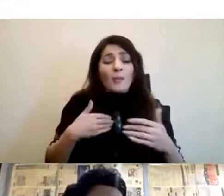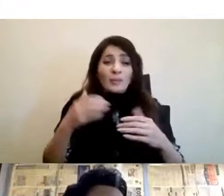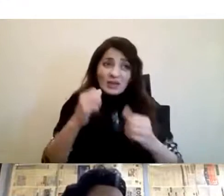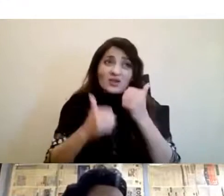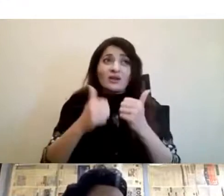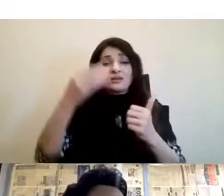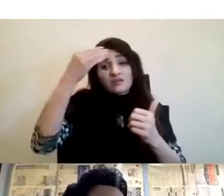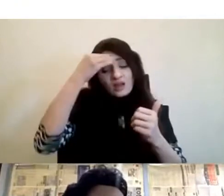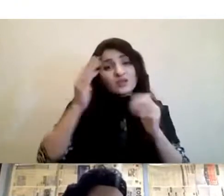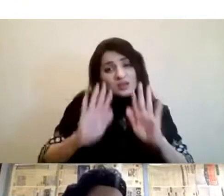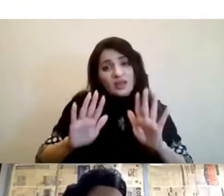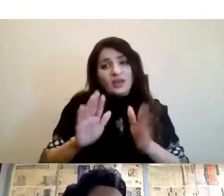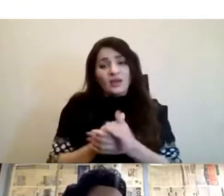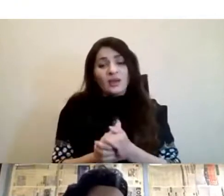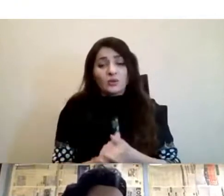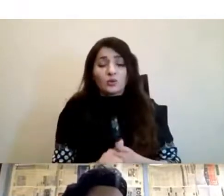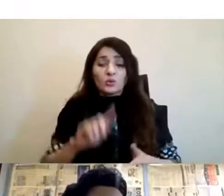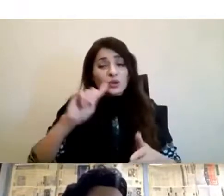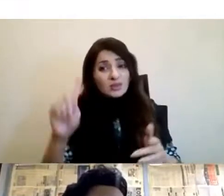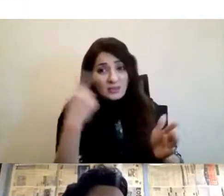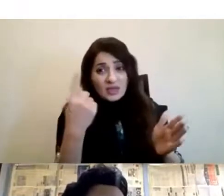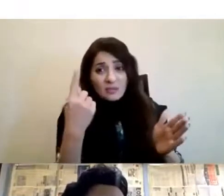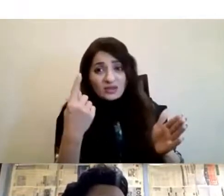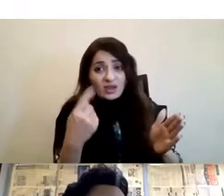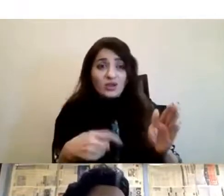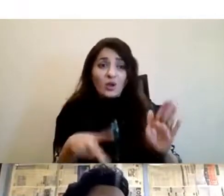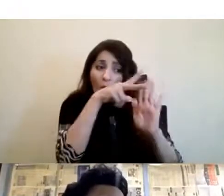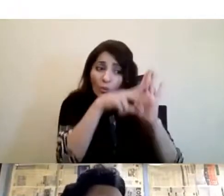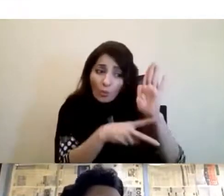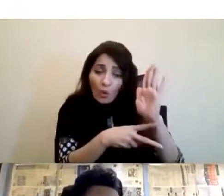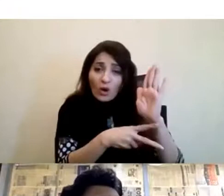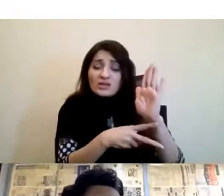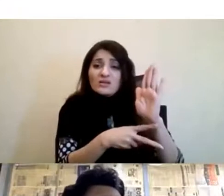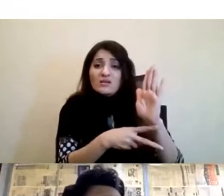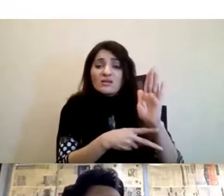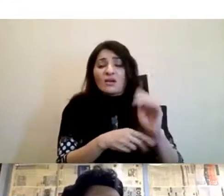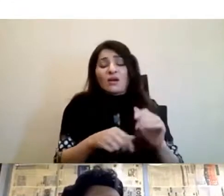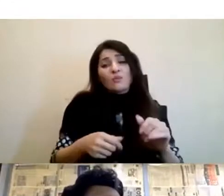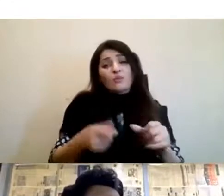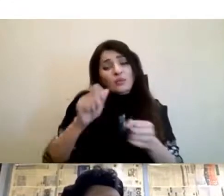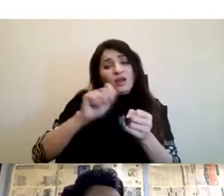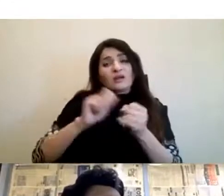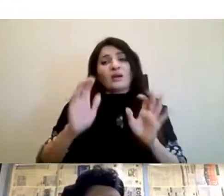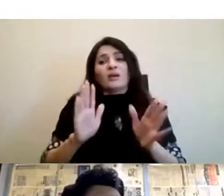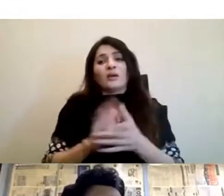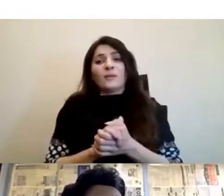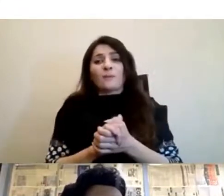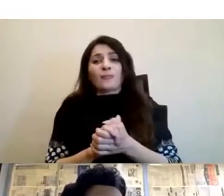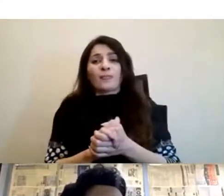is the policy challenge is a big one, where the payment gateways is the